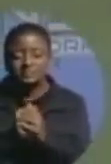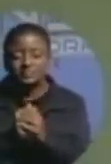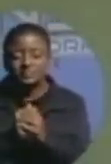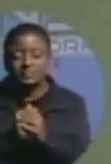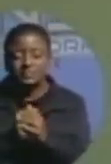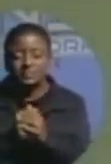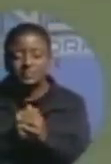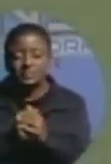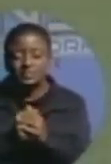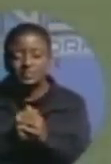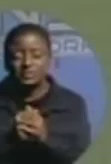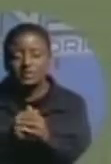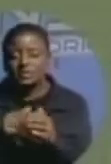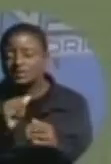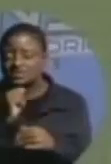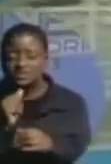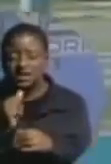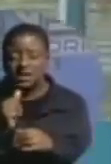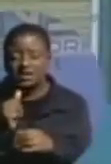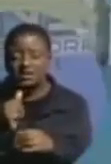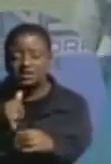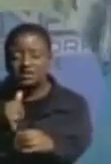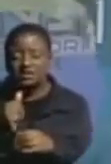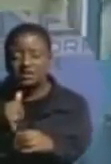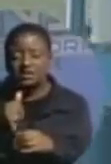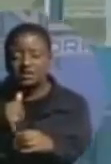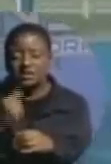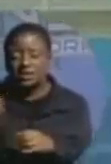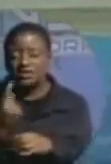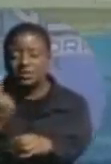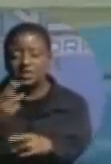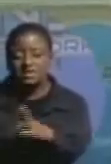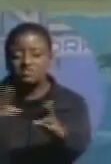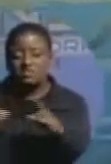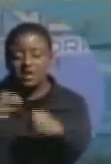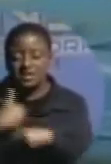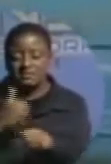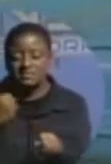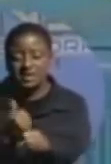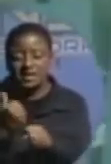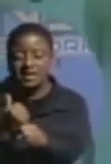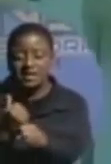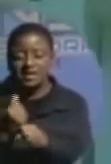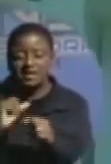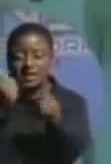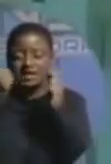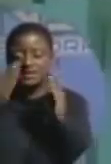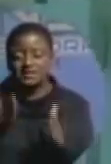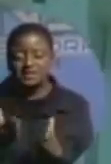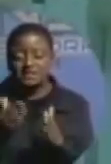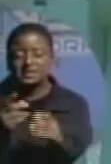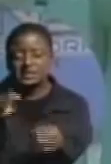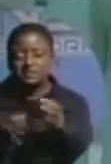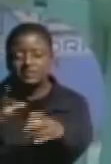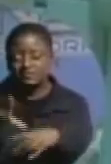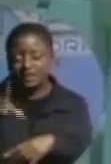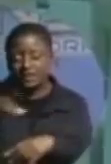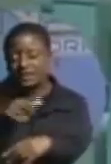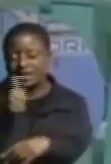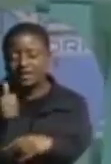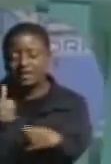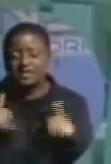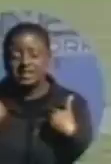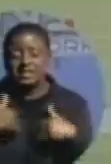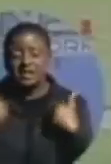mean ready-made javelin throwers or jumpers that are going to win medals for sure. But if you find any